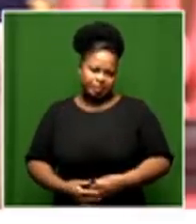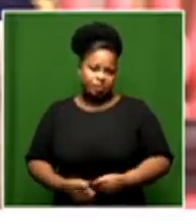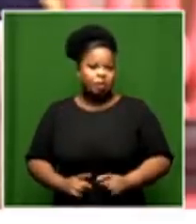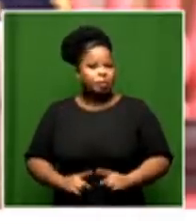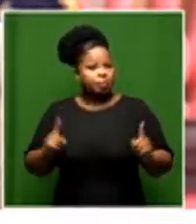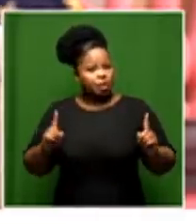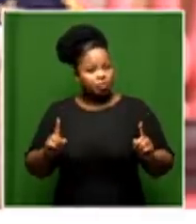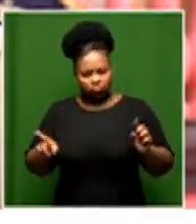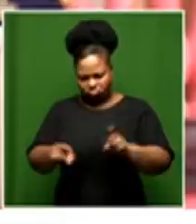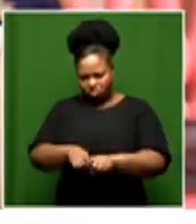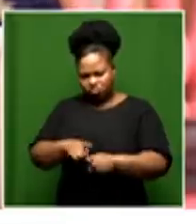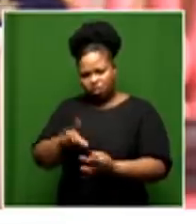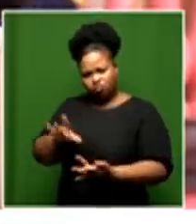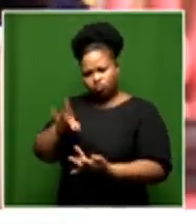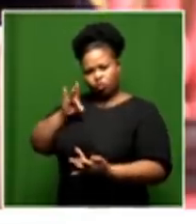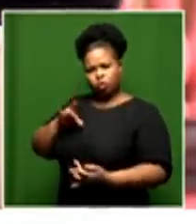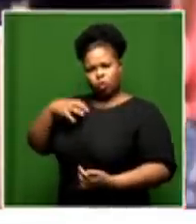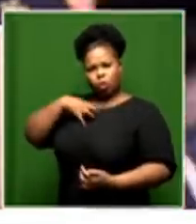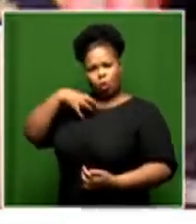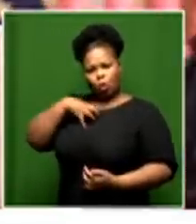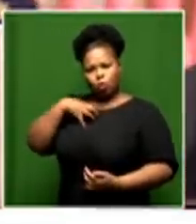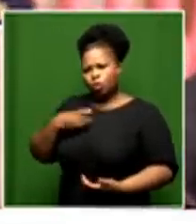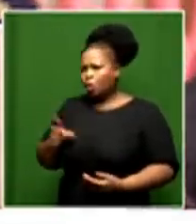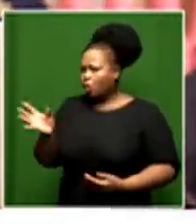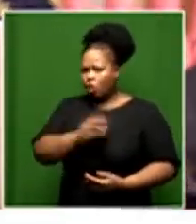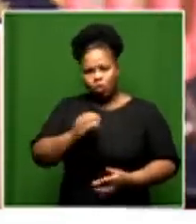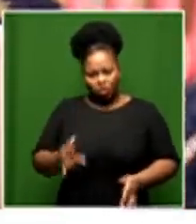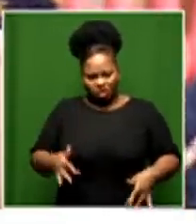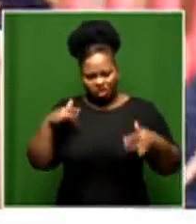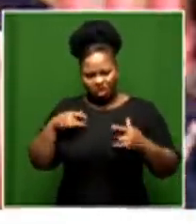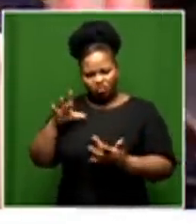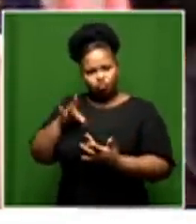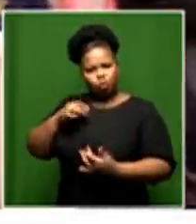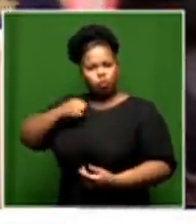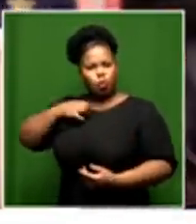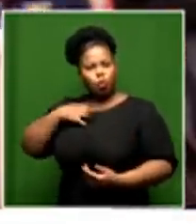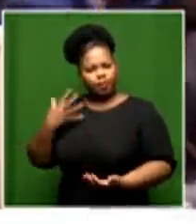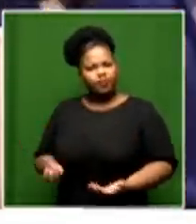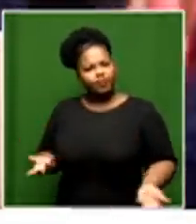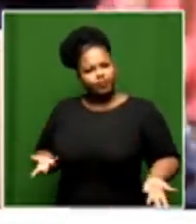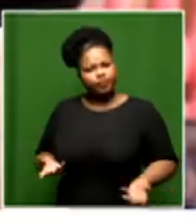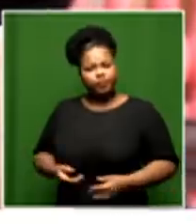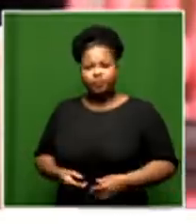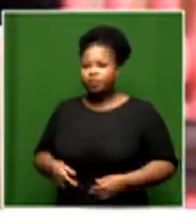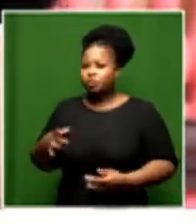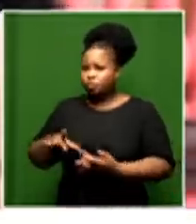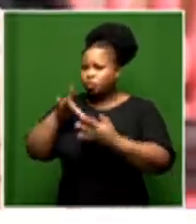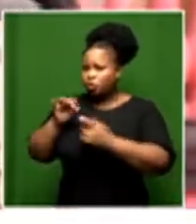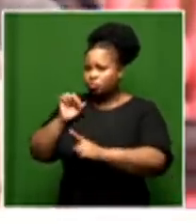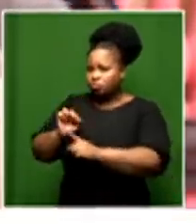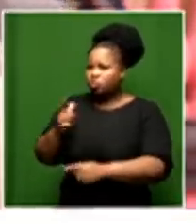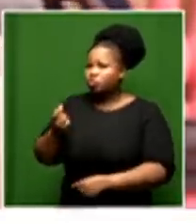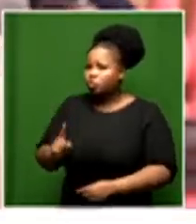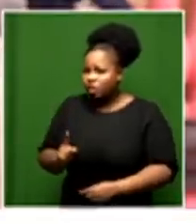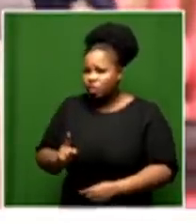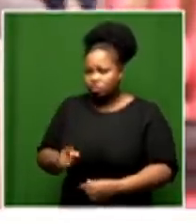made his own choice. Everybody in life has got a choice. So his choice was to stay with